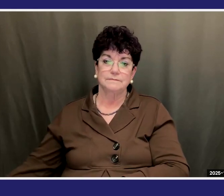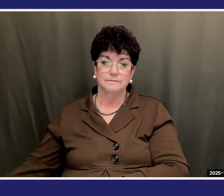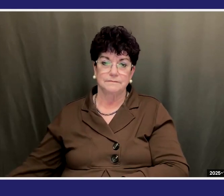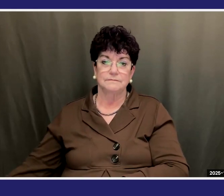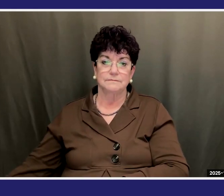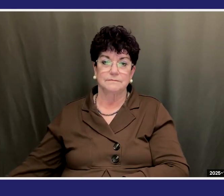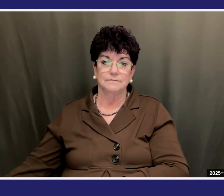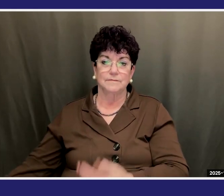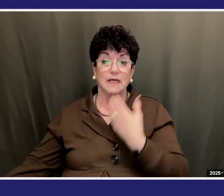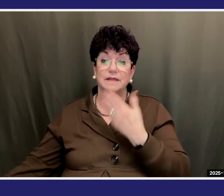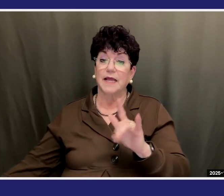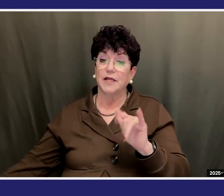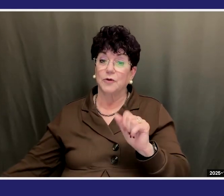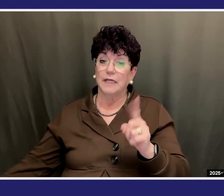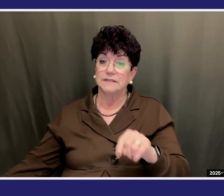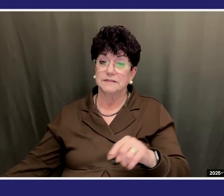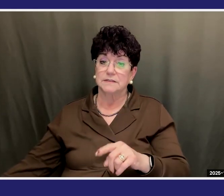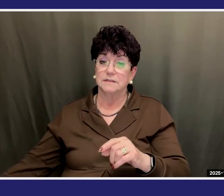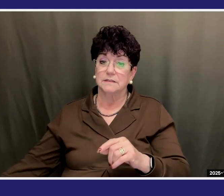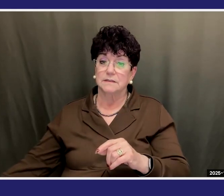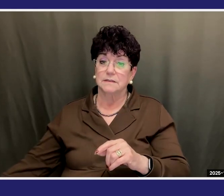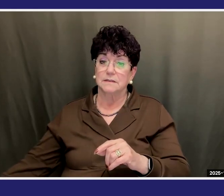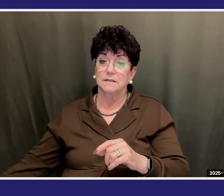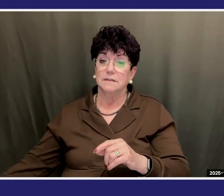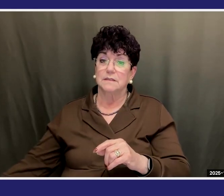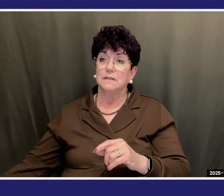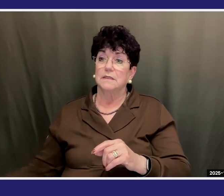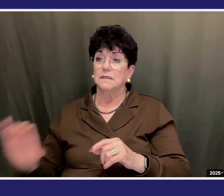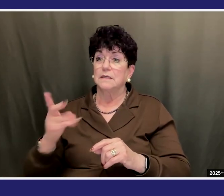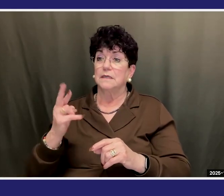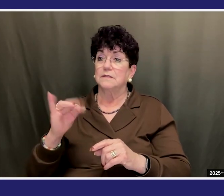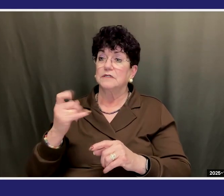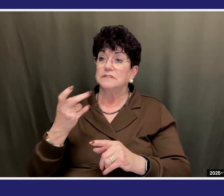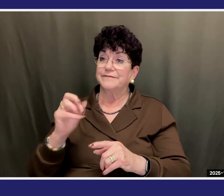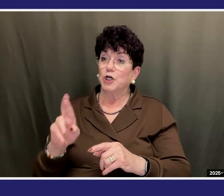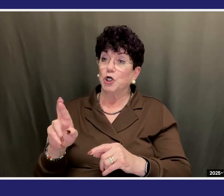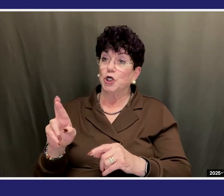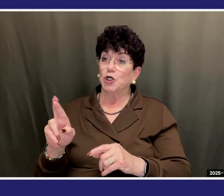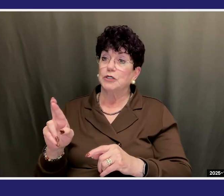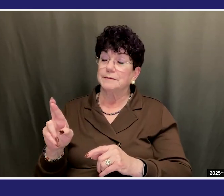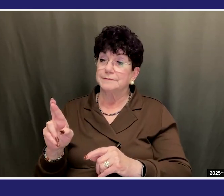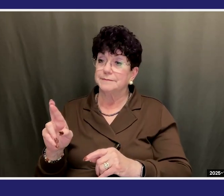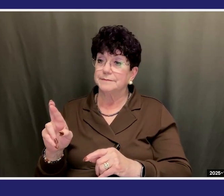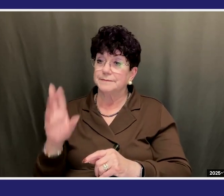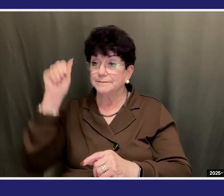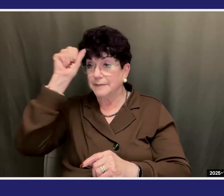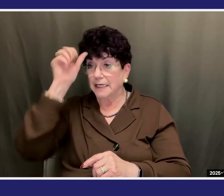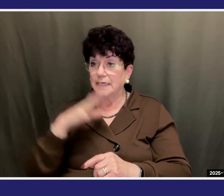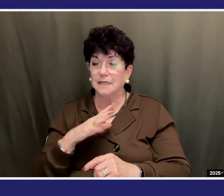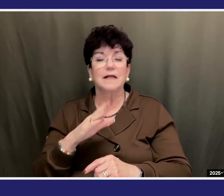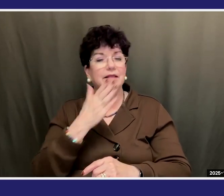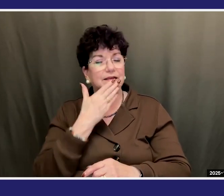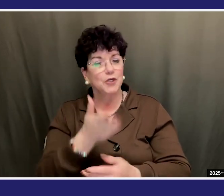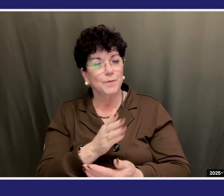Thank you very much, Liz. Christopher, looks like you're next on the list. Are you able to come off of mute? Yes, thank